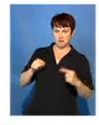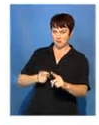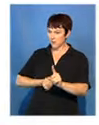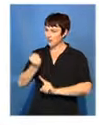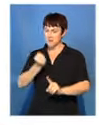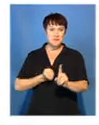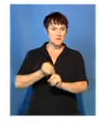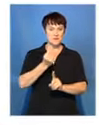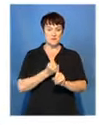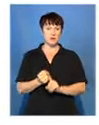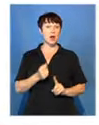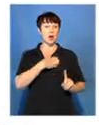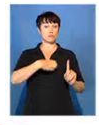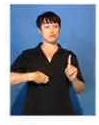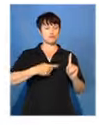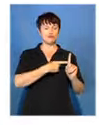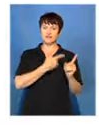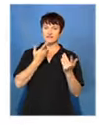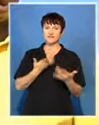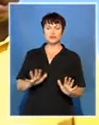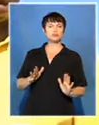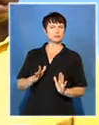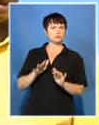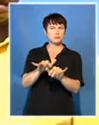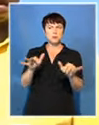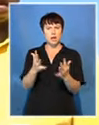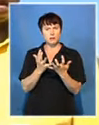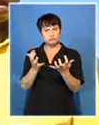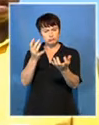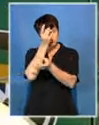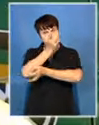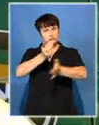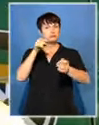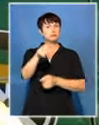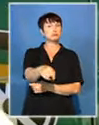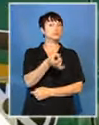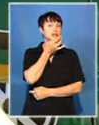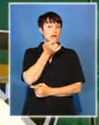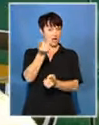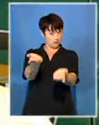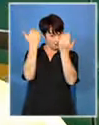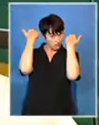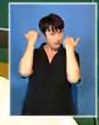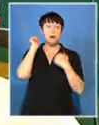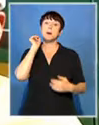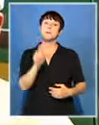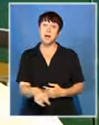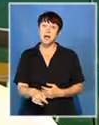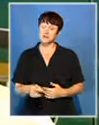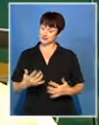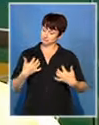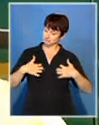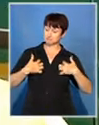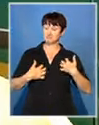members of the public, urging them to turn out in large numbers for Saturday's launch. The excitement and the